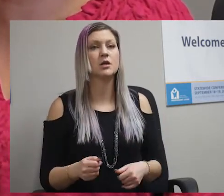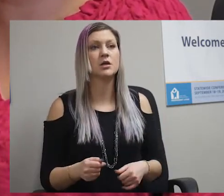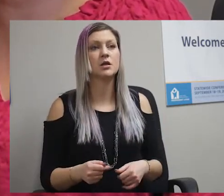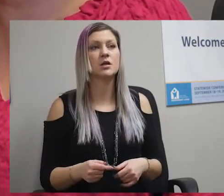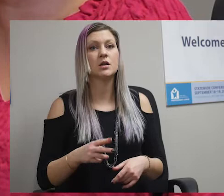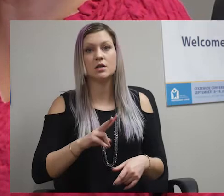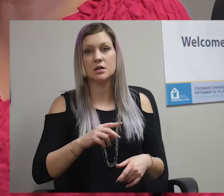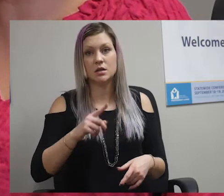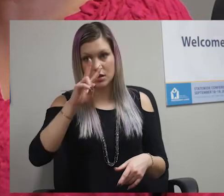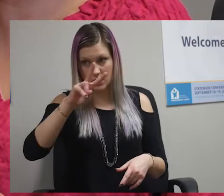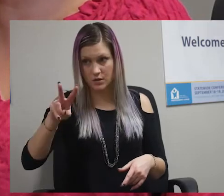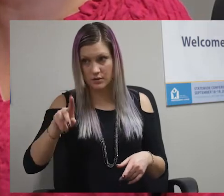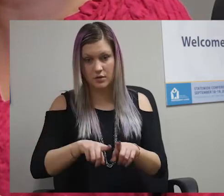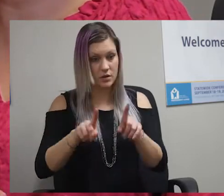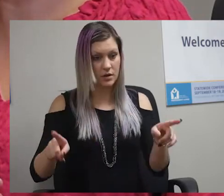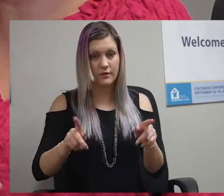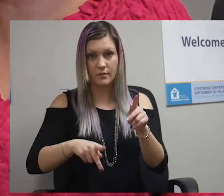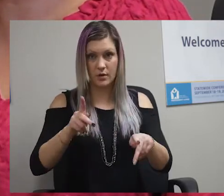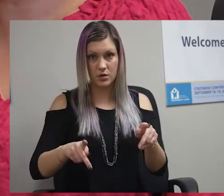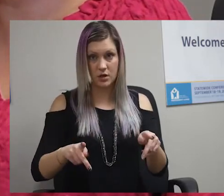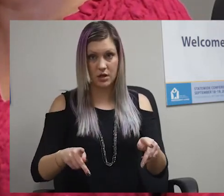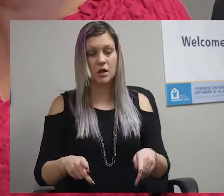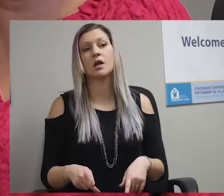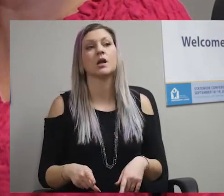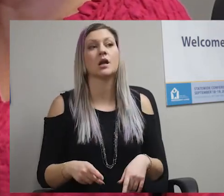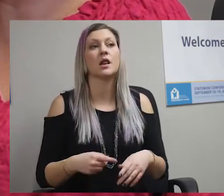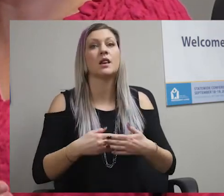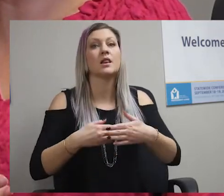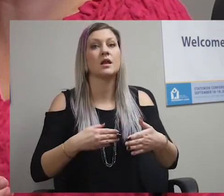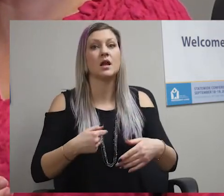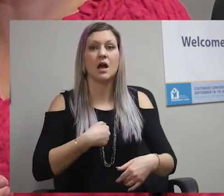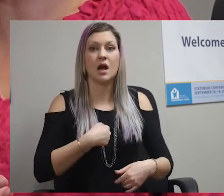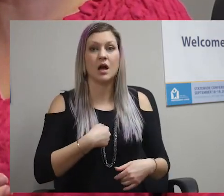be looking for someone else, then I'm not preparing, and then I could end up in trouble.